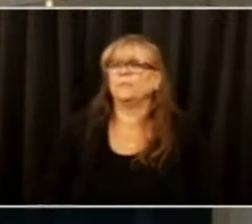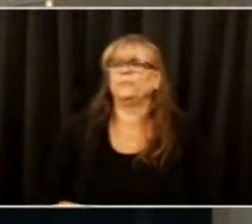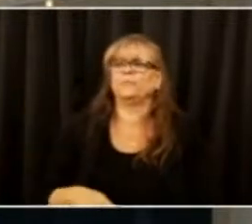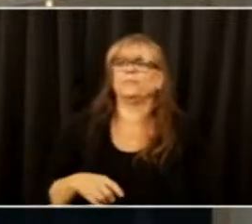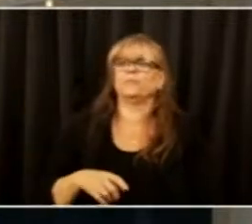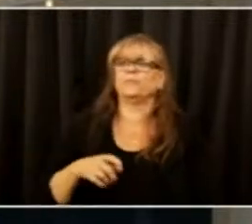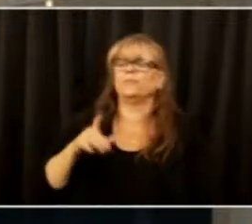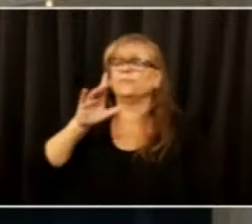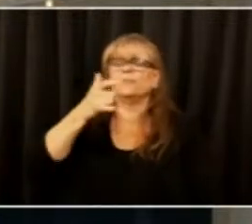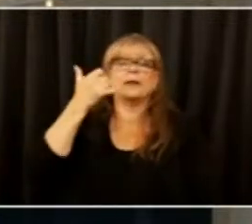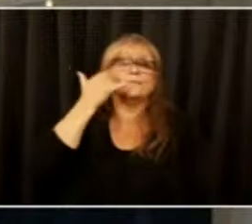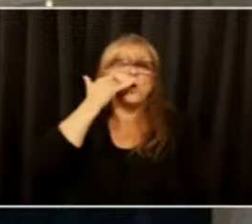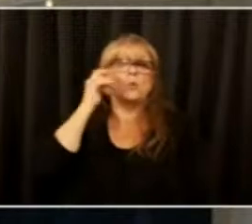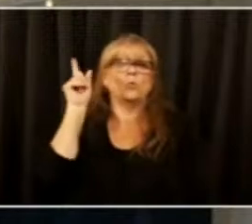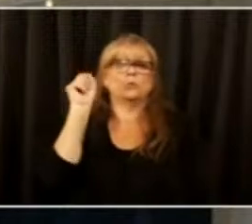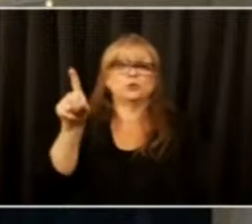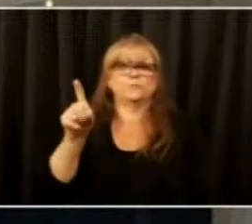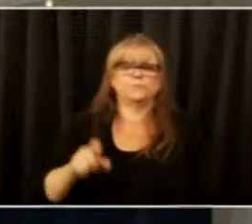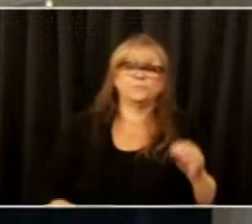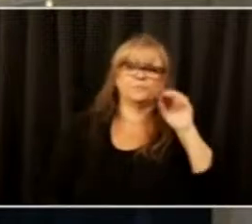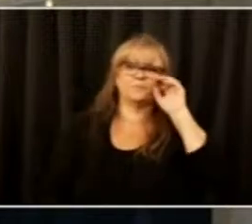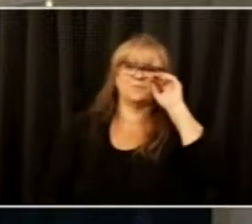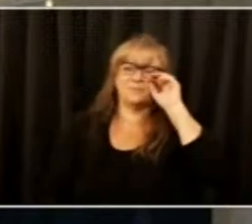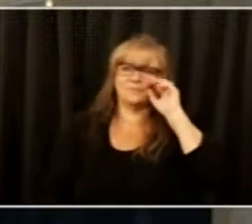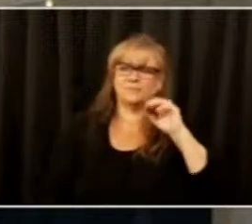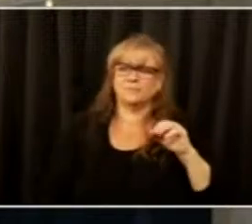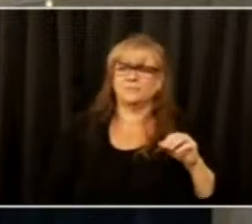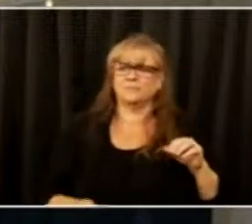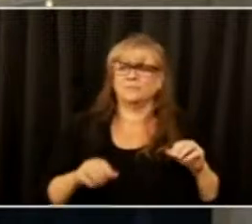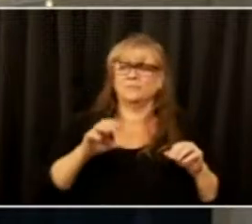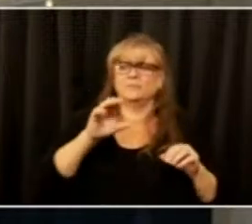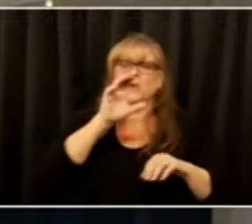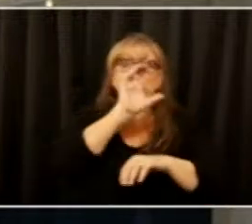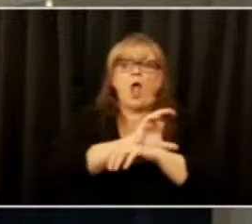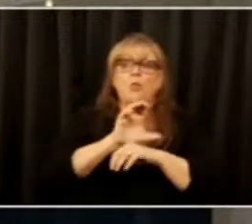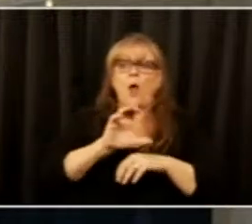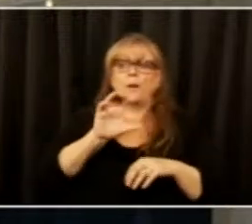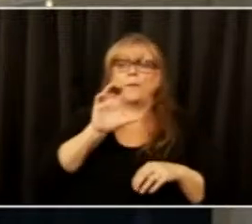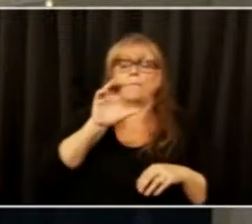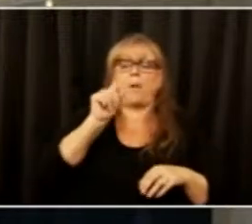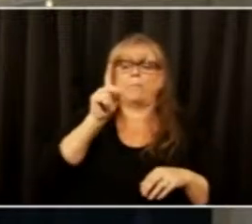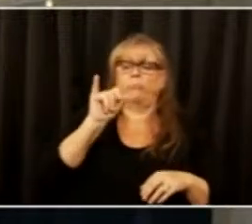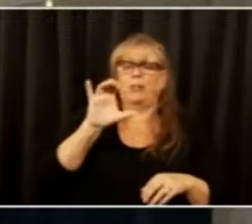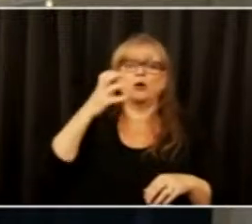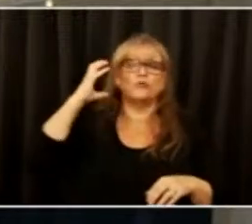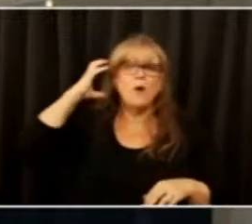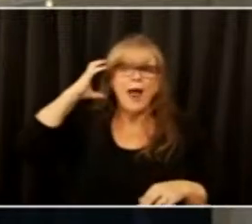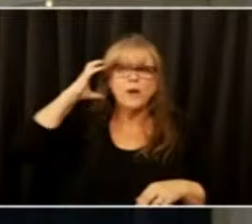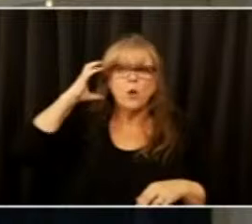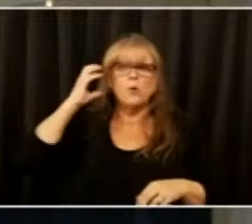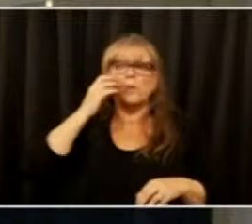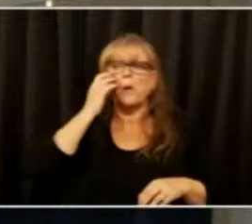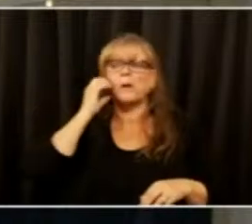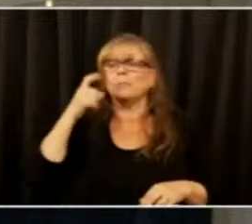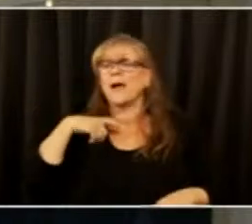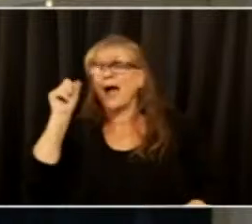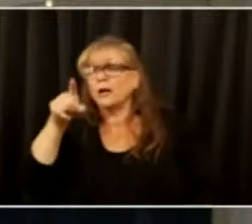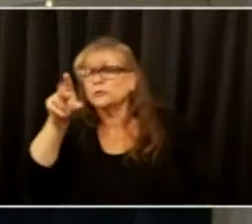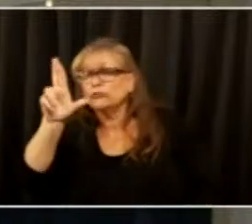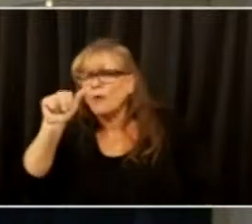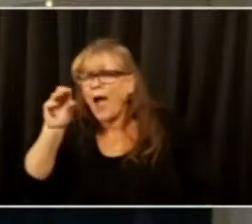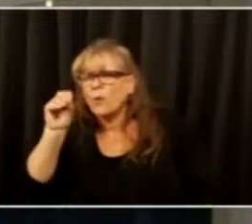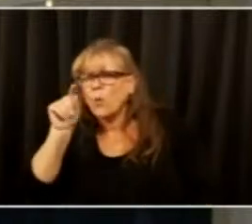Hi, Governor. John Daly, Colorado Public Radio. I have a question for Dr. Rao. Dr. Rao, how do you anticipate the rollout